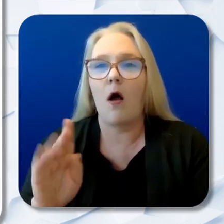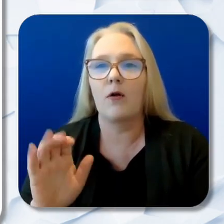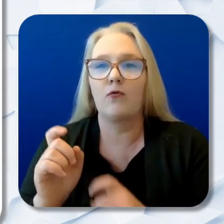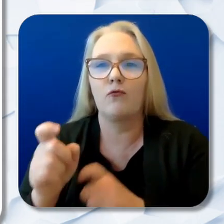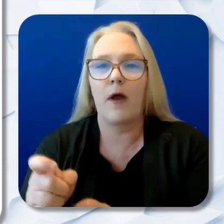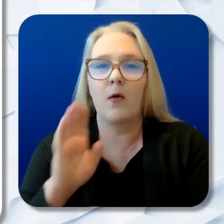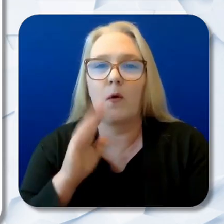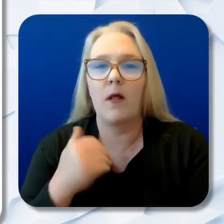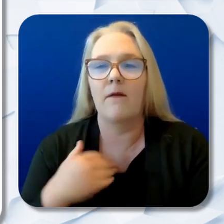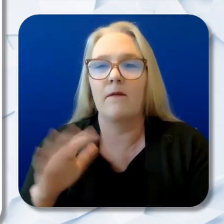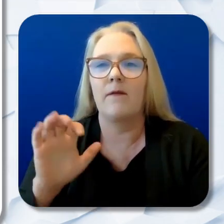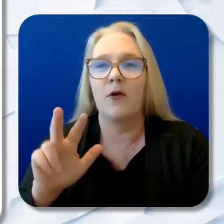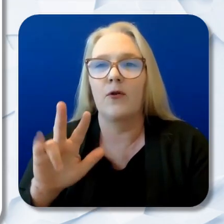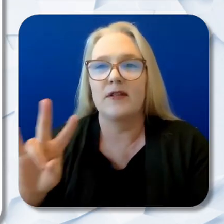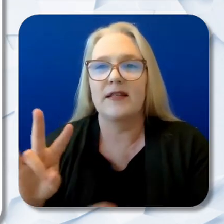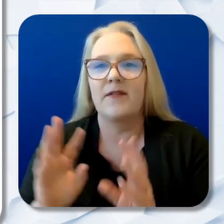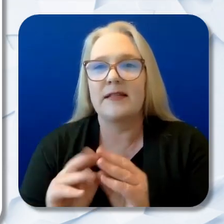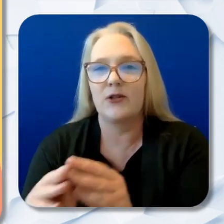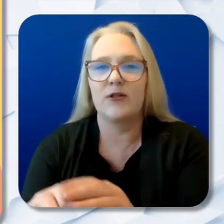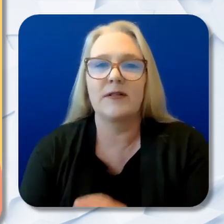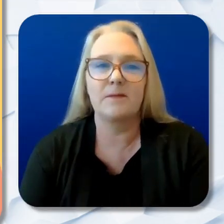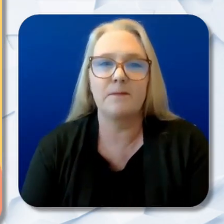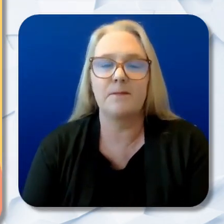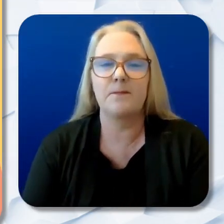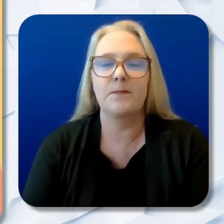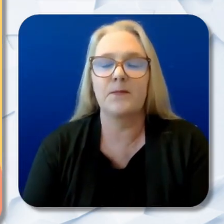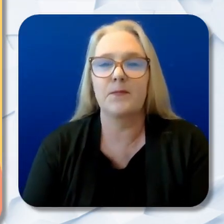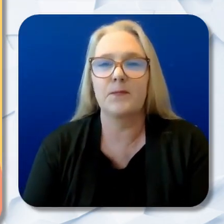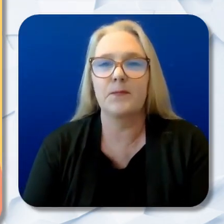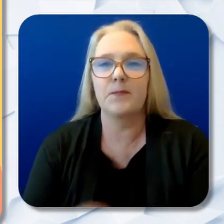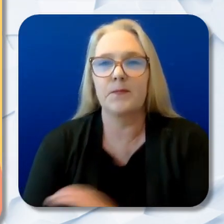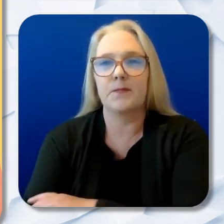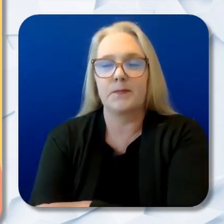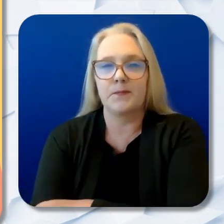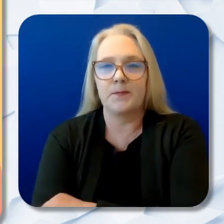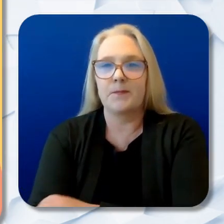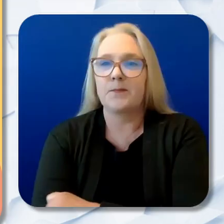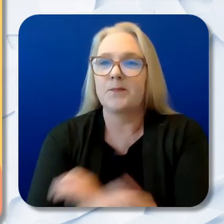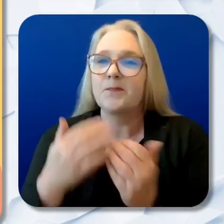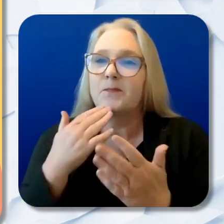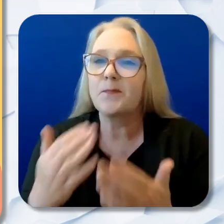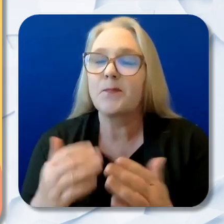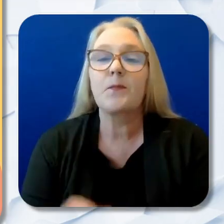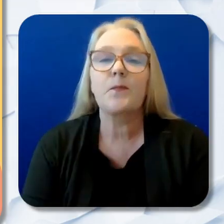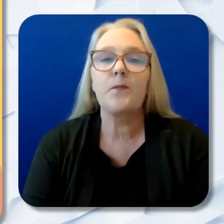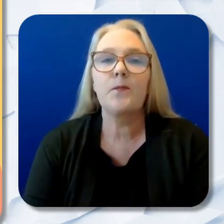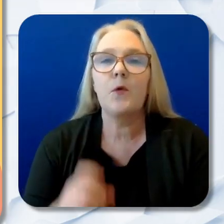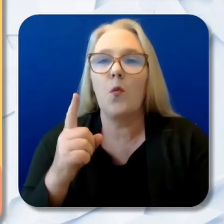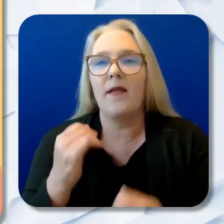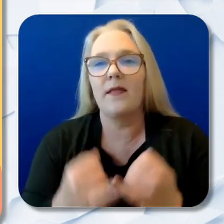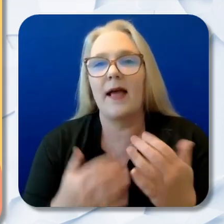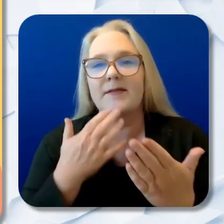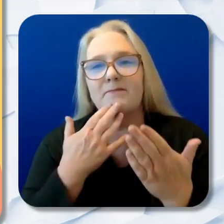you, Jade. All right, next slide, please. Thank you, Eunice. So one last thank you to